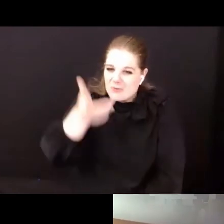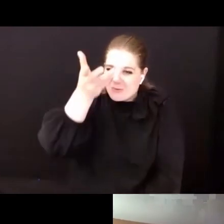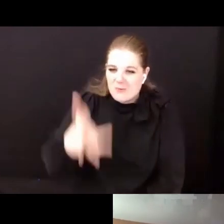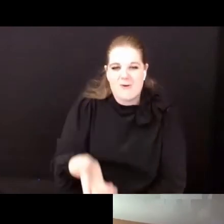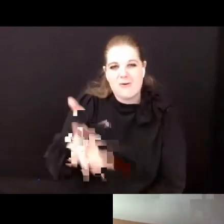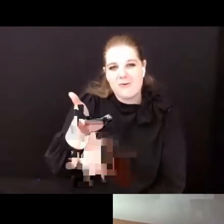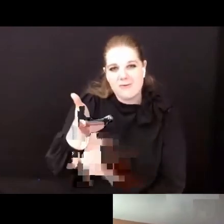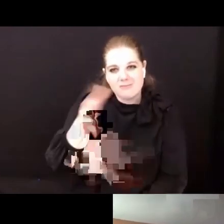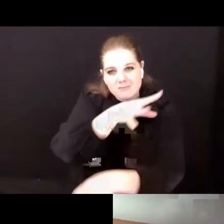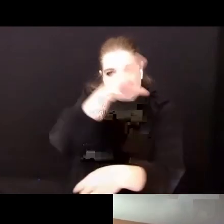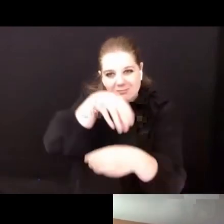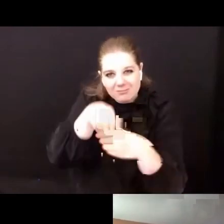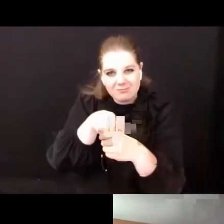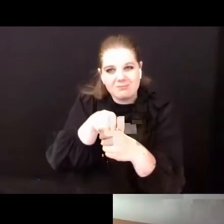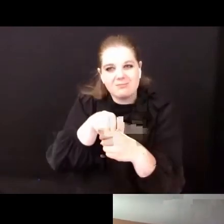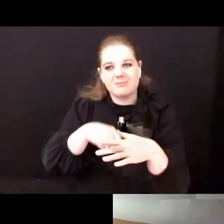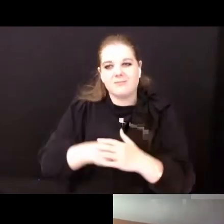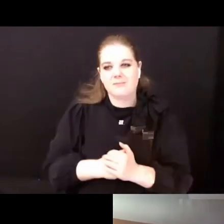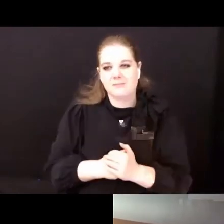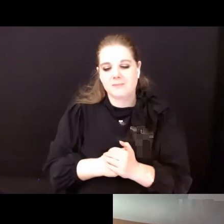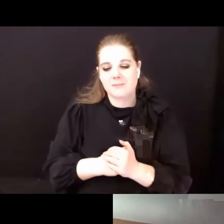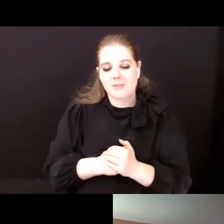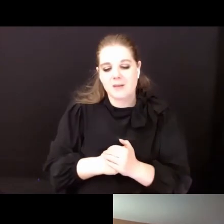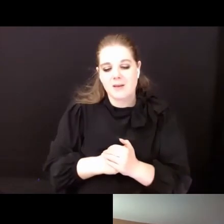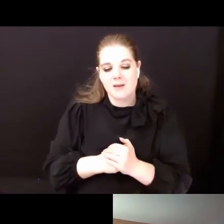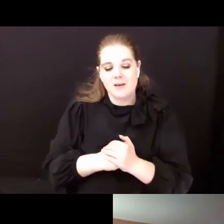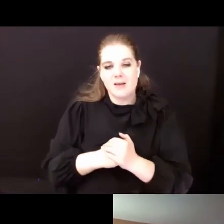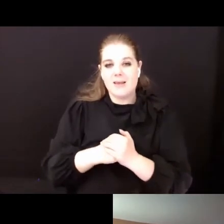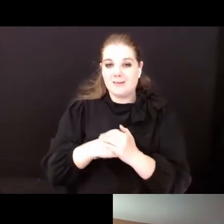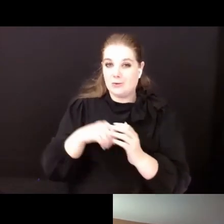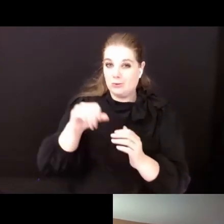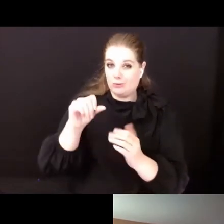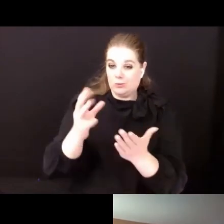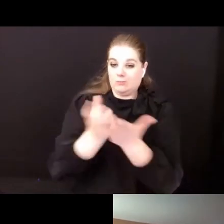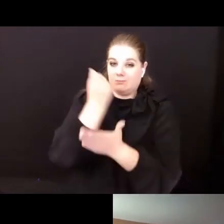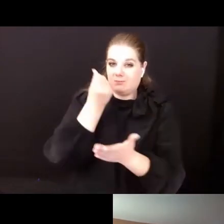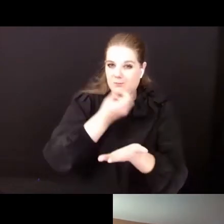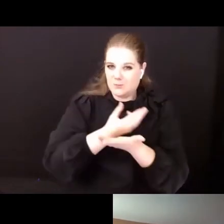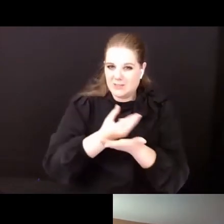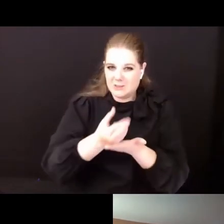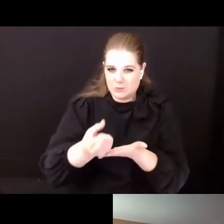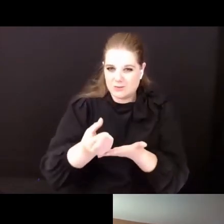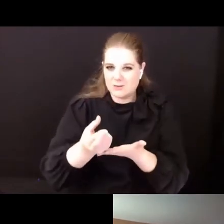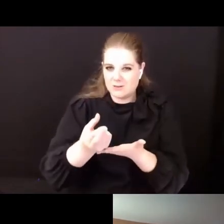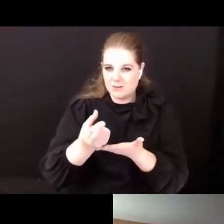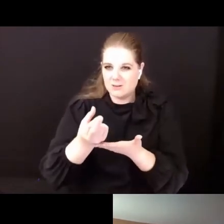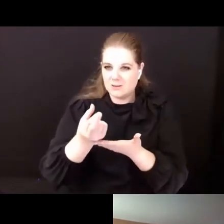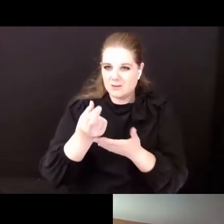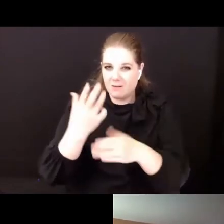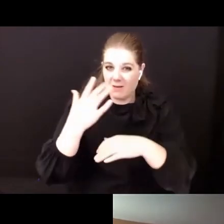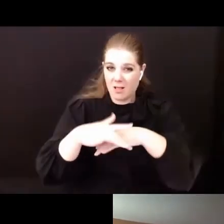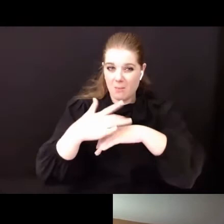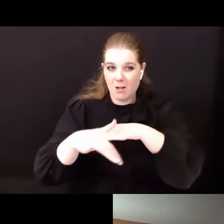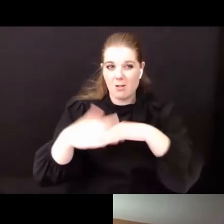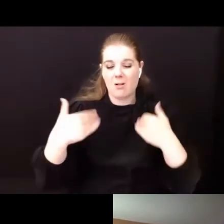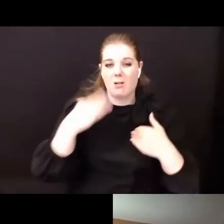you are. And to be able to utilize the resources that will only